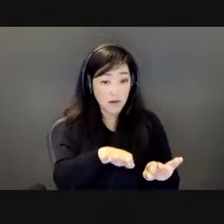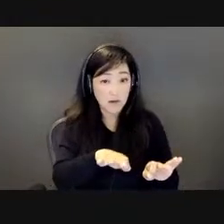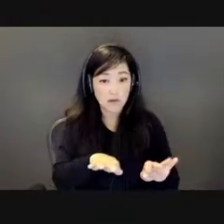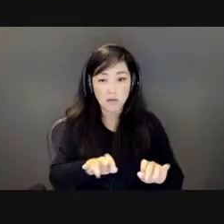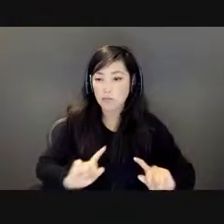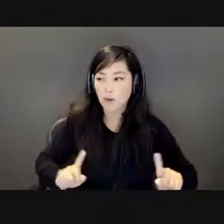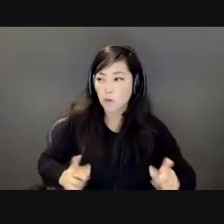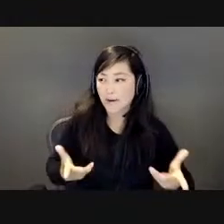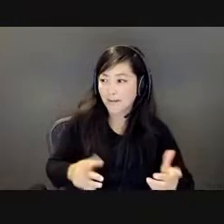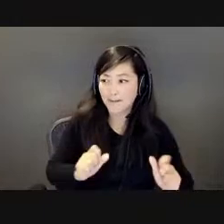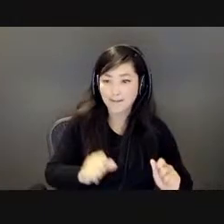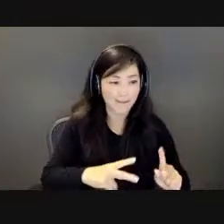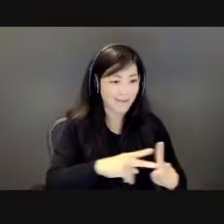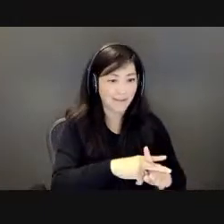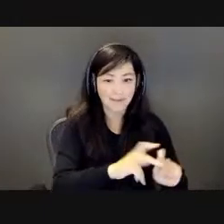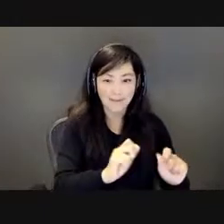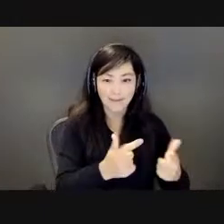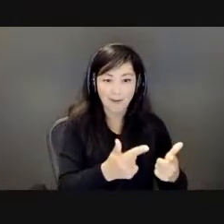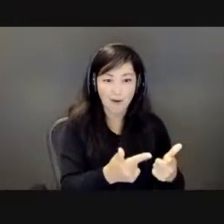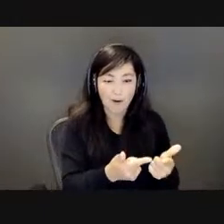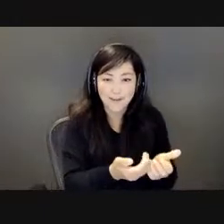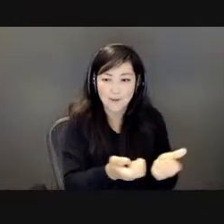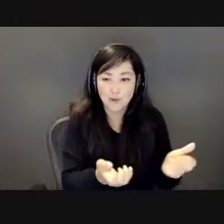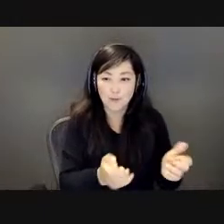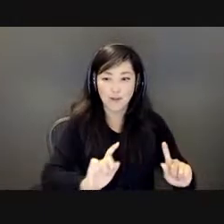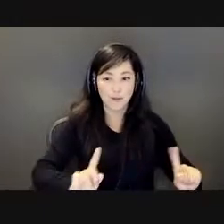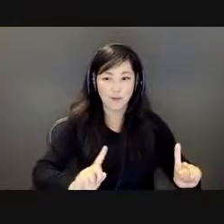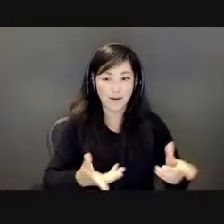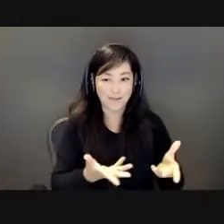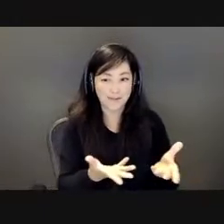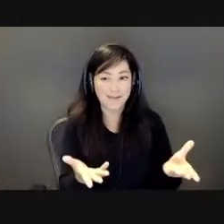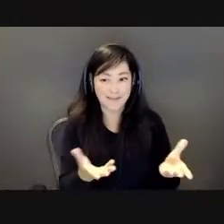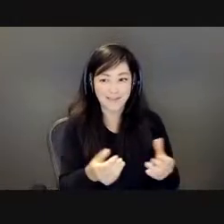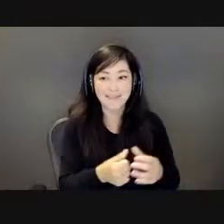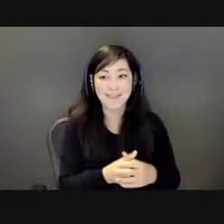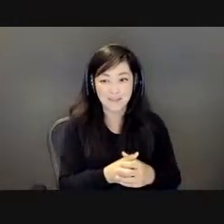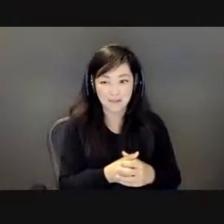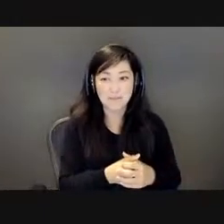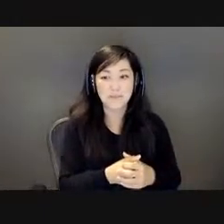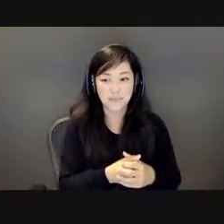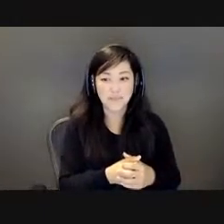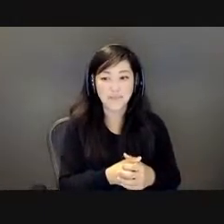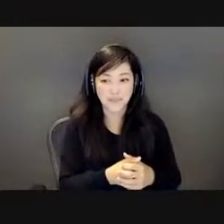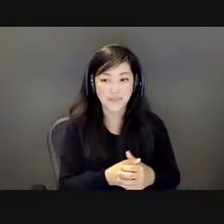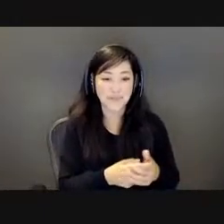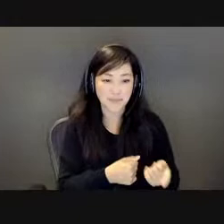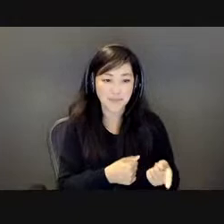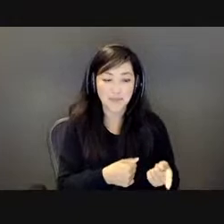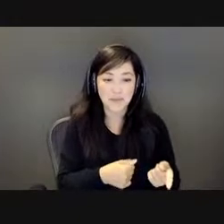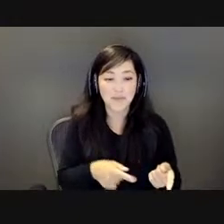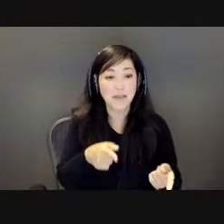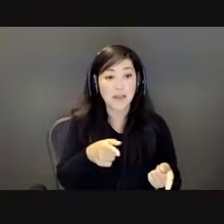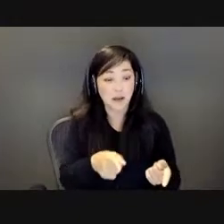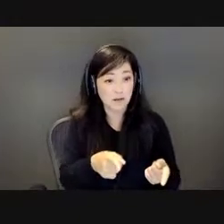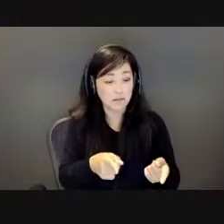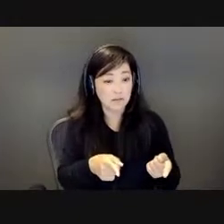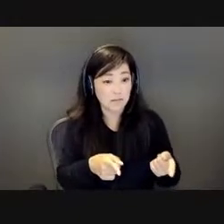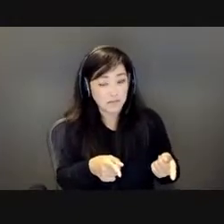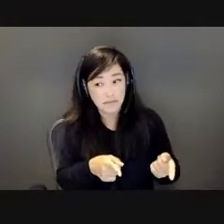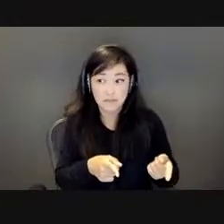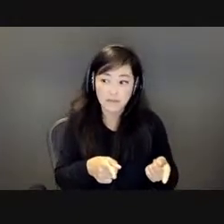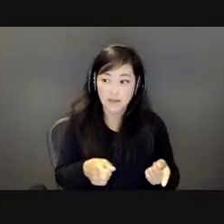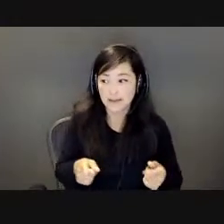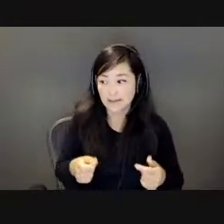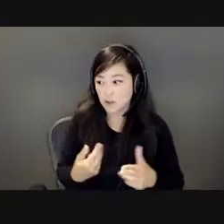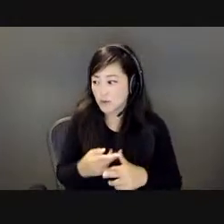where can you charge all of our devices? Because it is, whether it's your chair, another piece of equipment that you're utilizing.